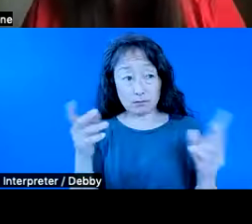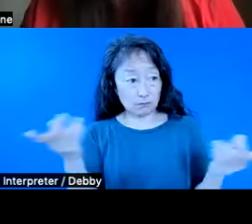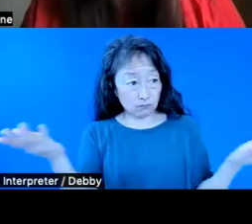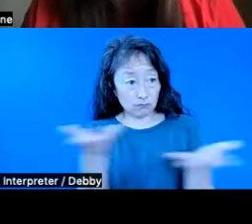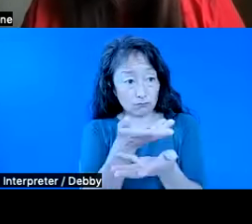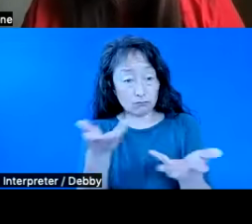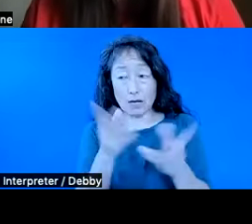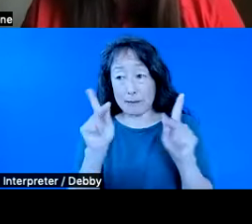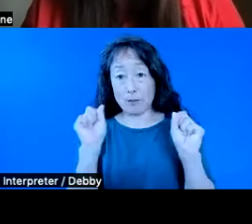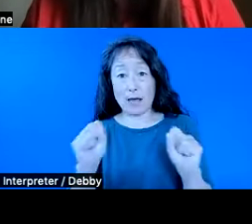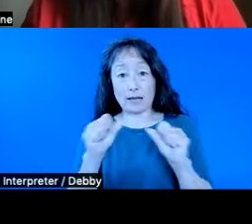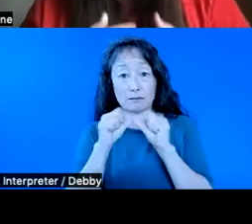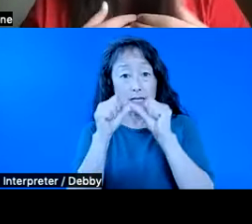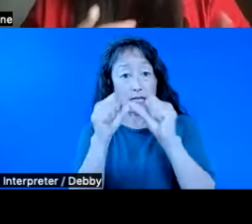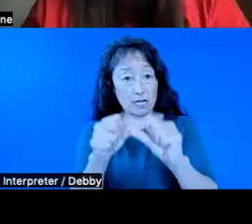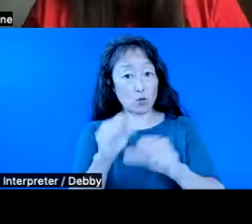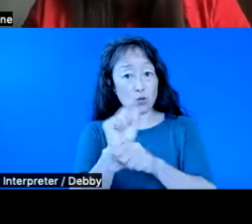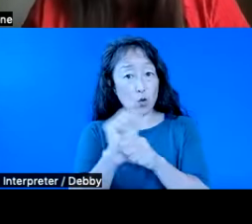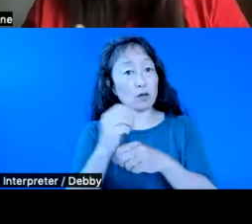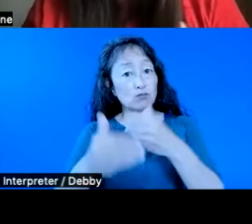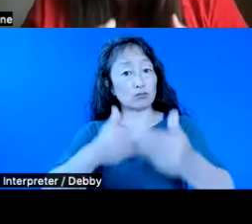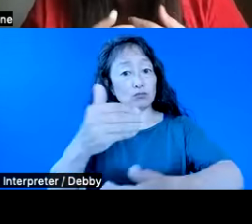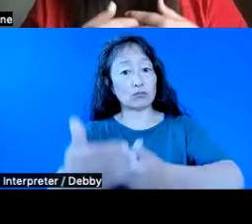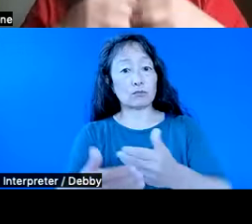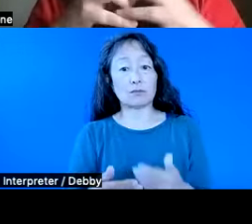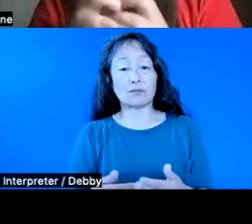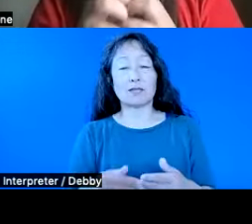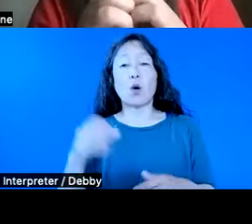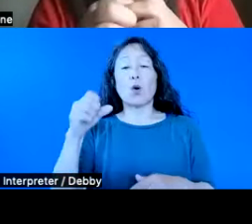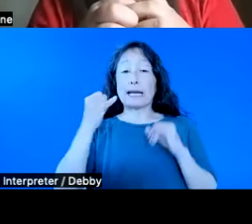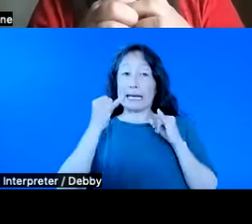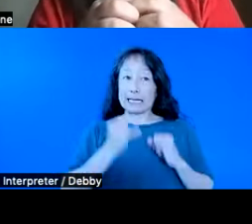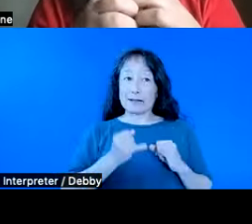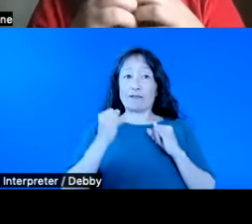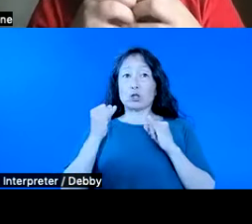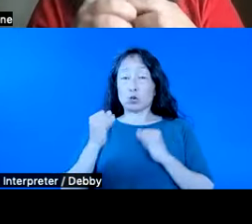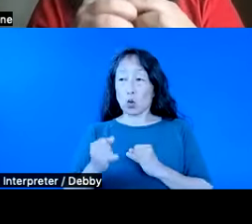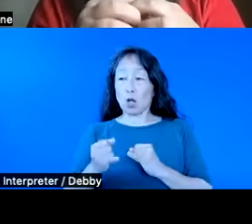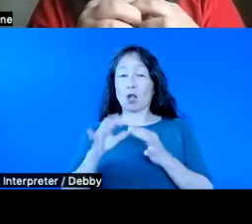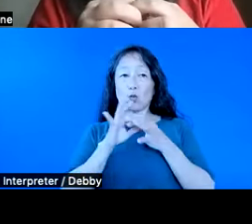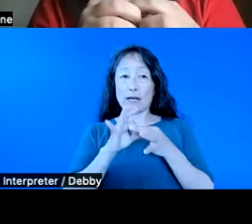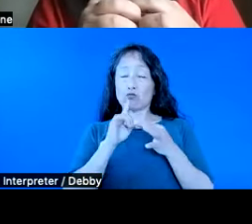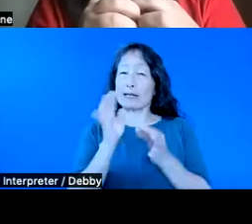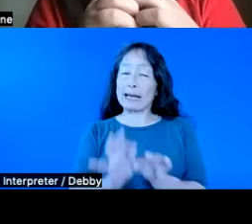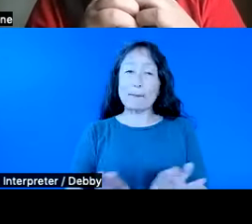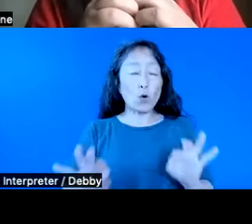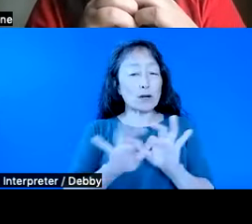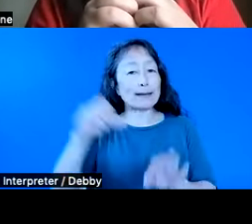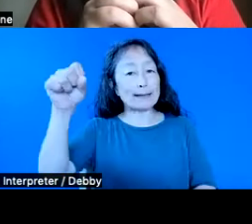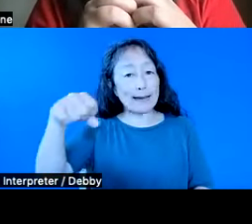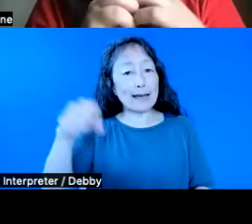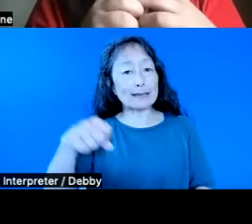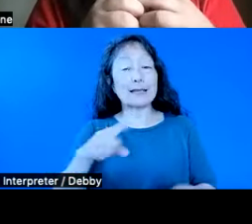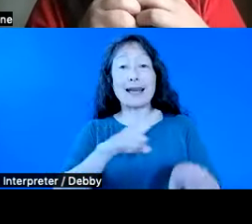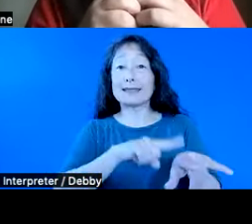things moving forward? And so, well, individual relationships are key. That relative to relative connection is so important. At the